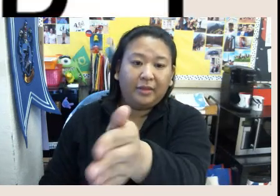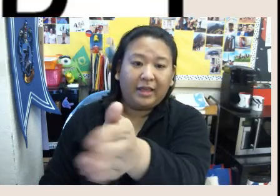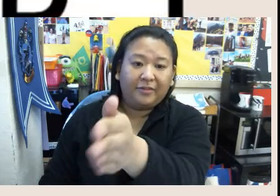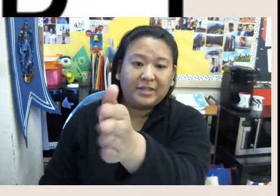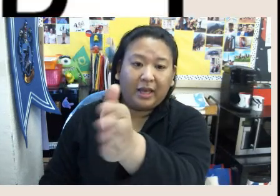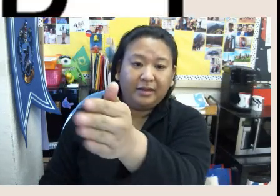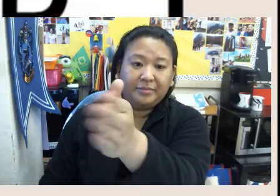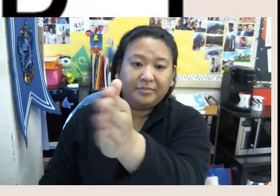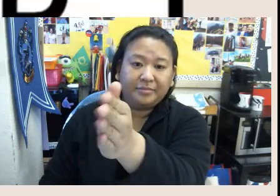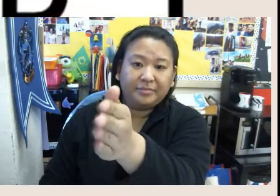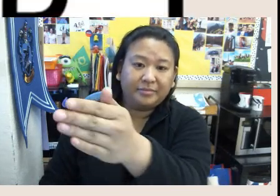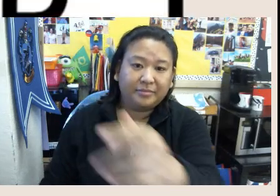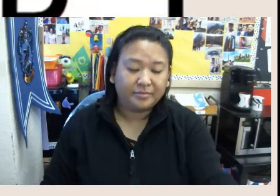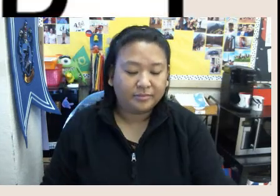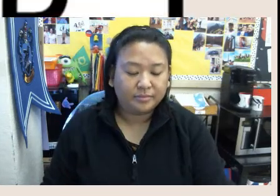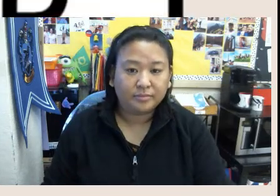On the left side.